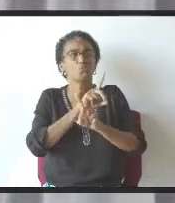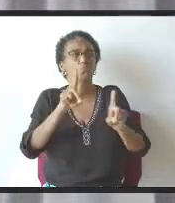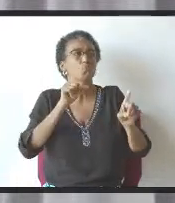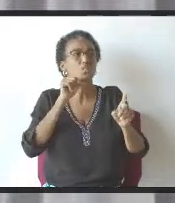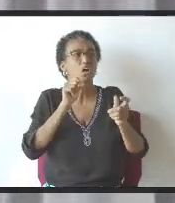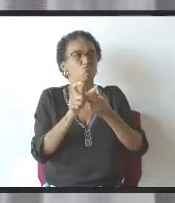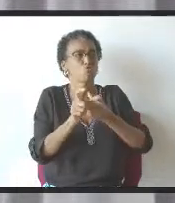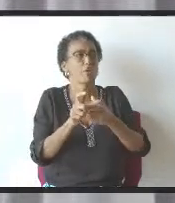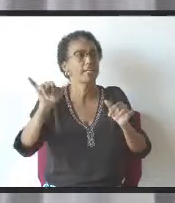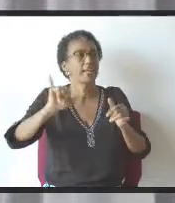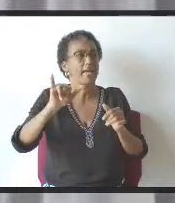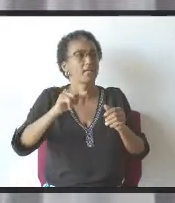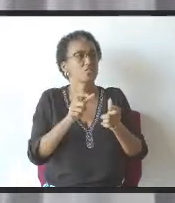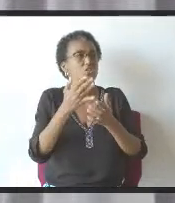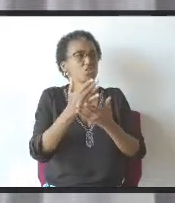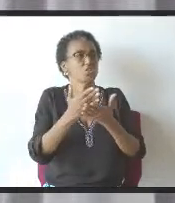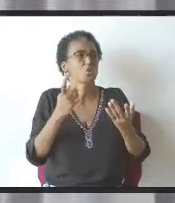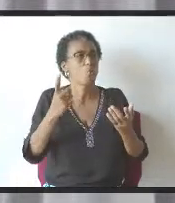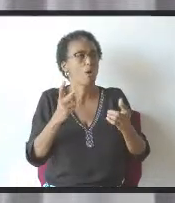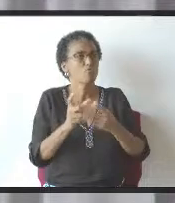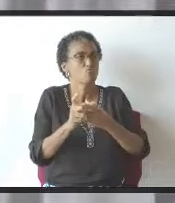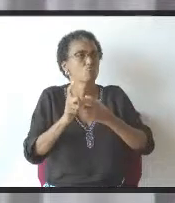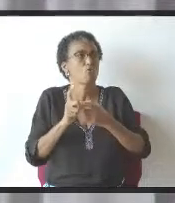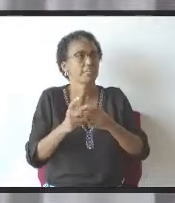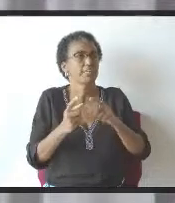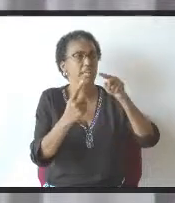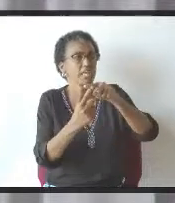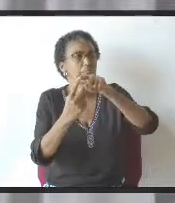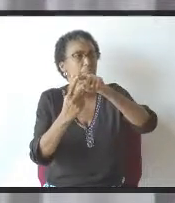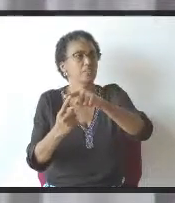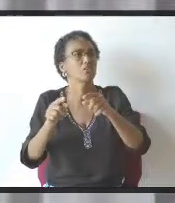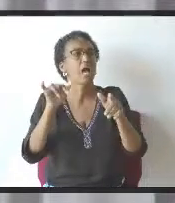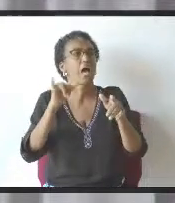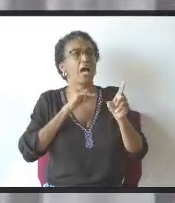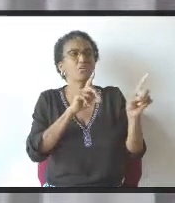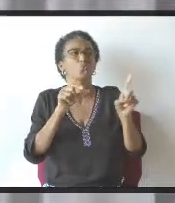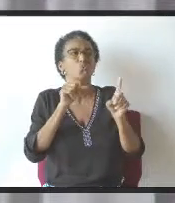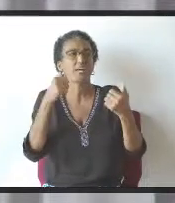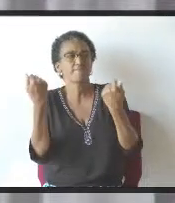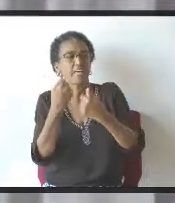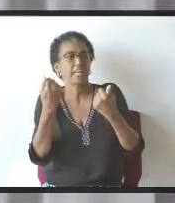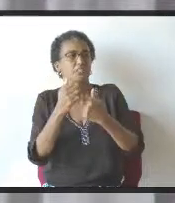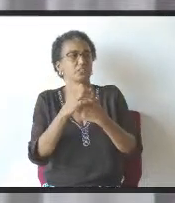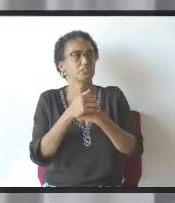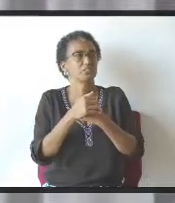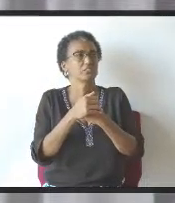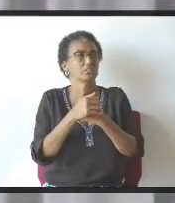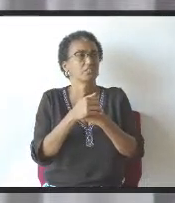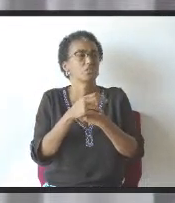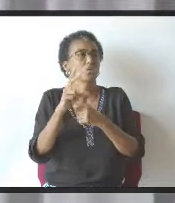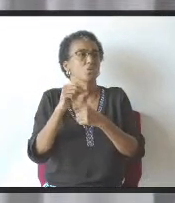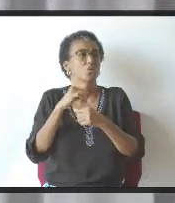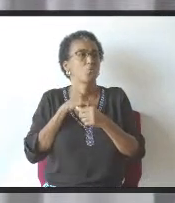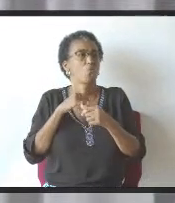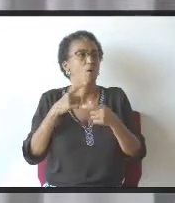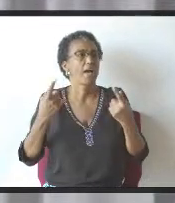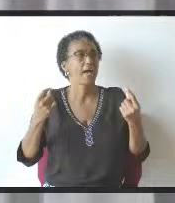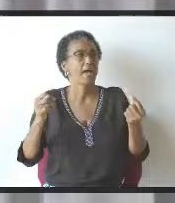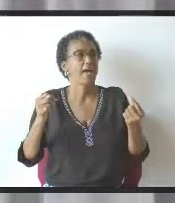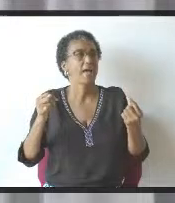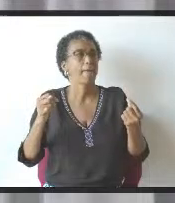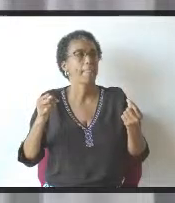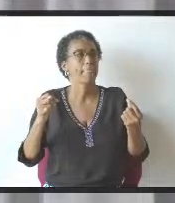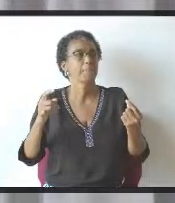aimlessly, I do not fight like a boxer beating the air. No, I strike a blow to my body and make it my